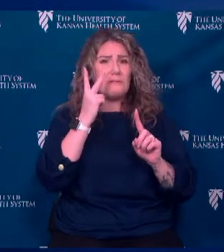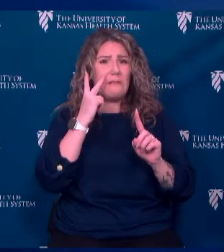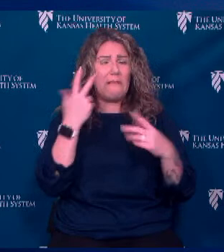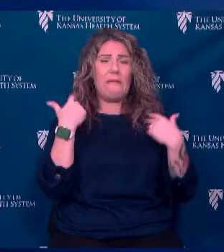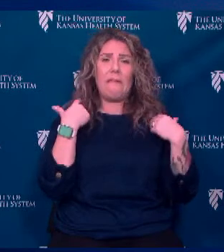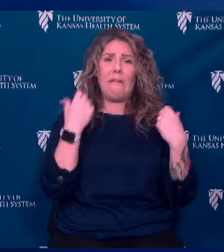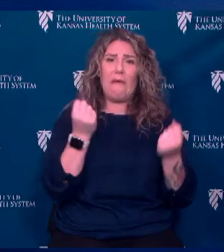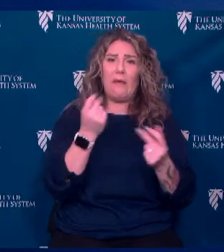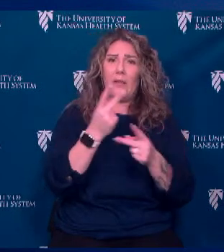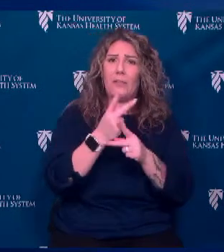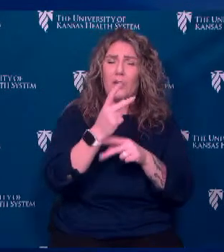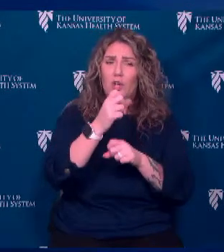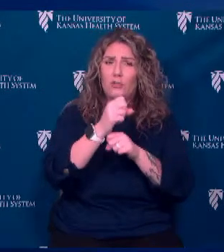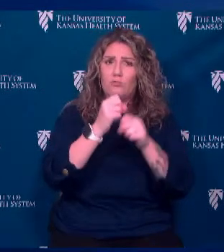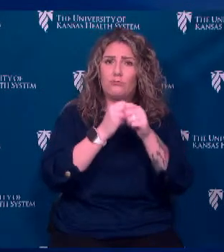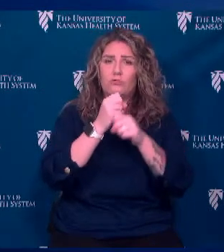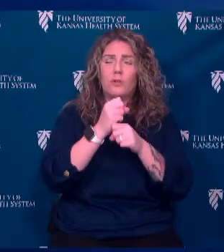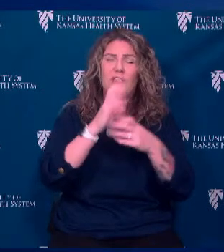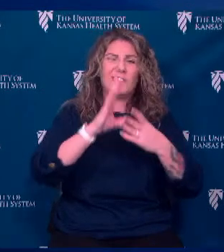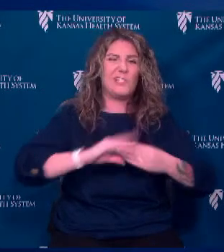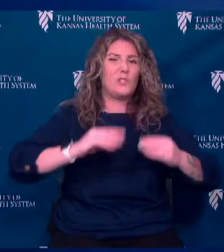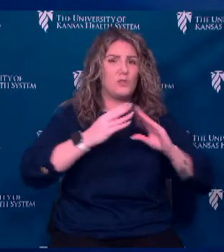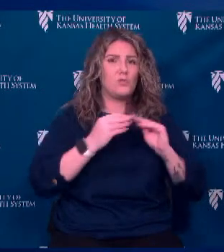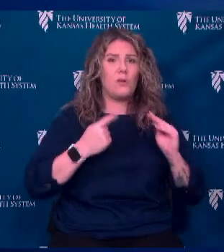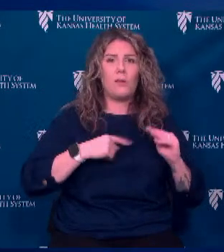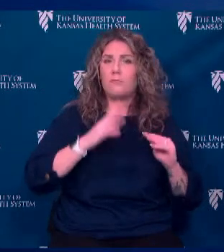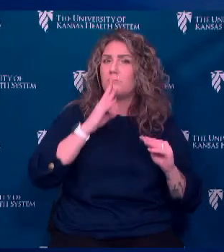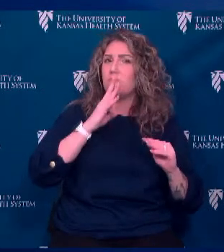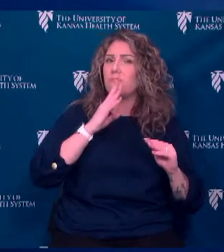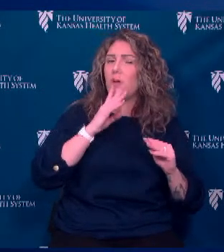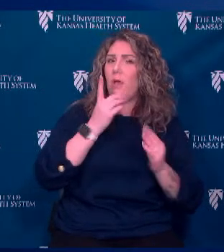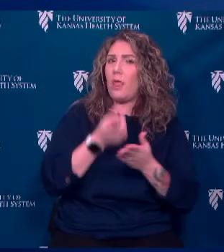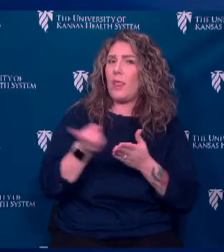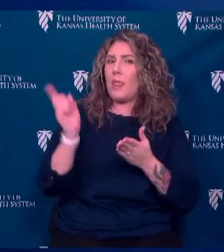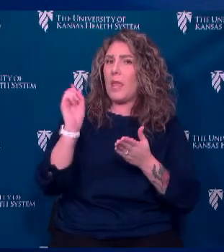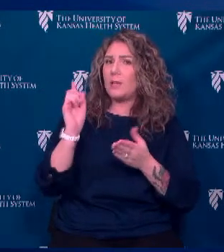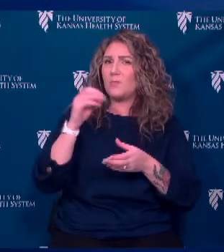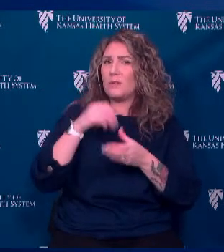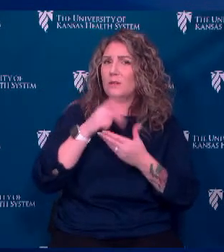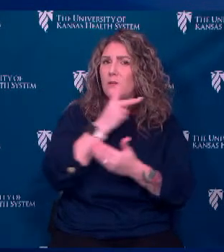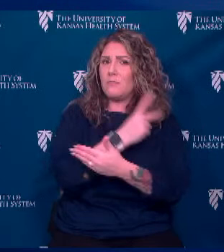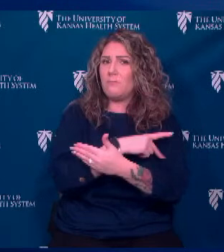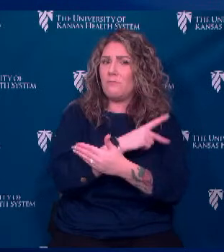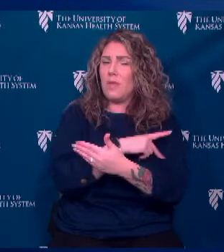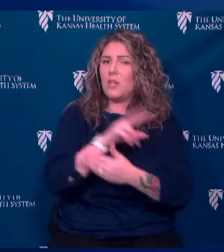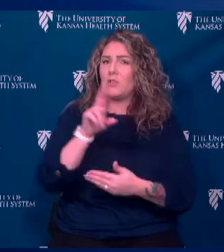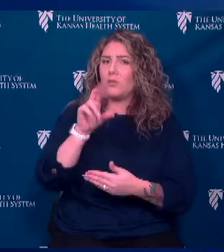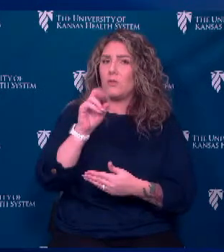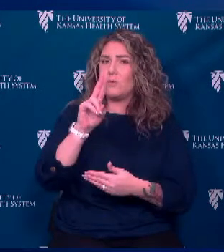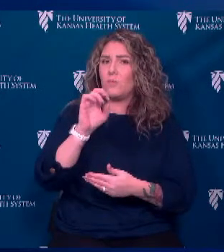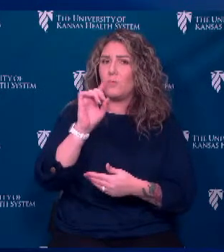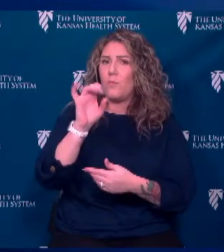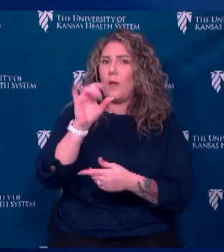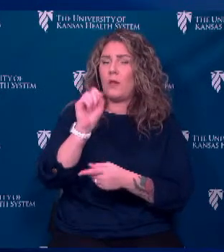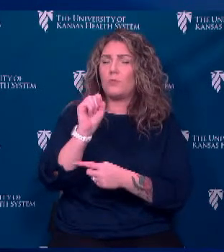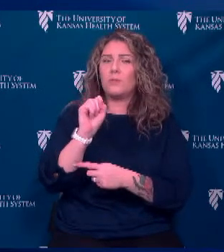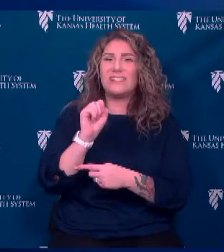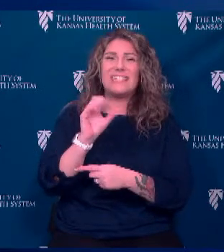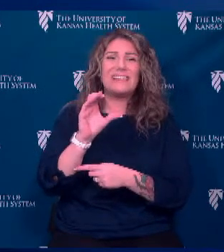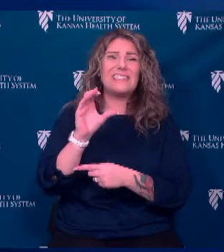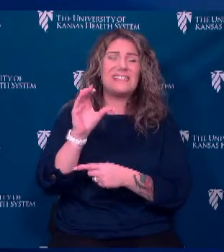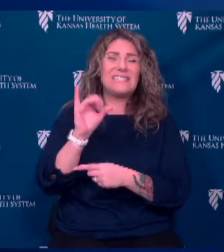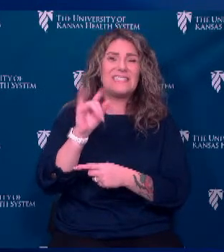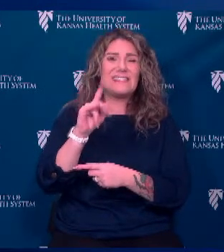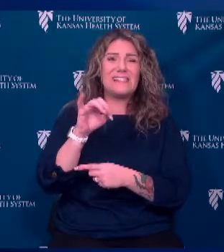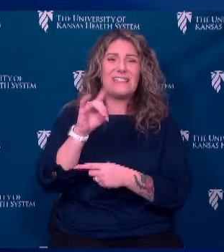story. So I talked about this a little bit yesterday. I was on inpatient rounds last week, and I do a lot of CF, cystic fibrosis care. So we have a cystic ward devoted to